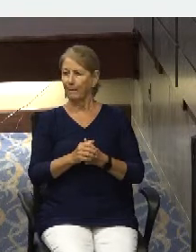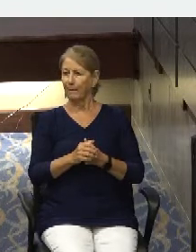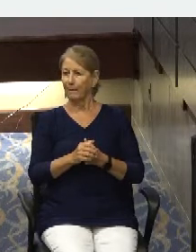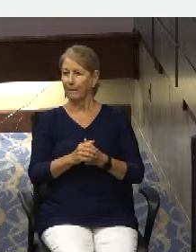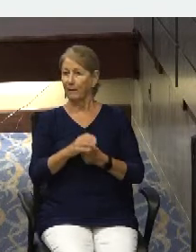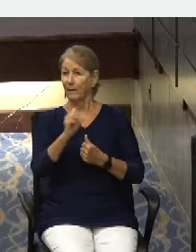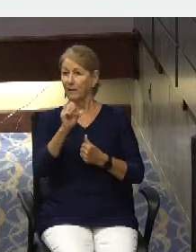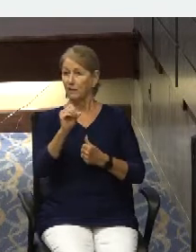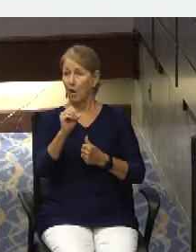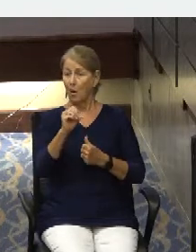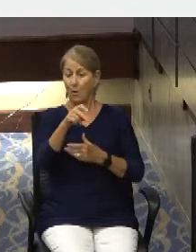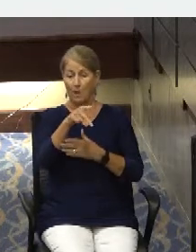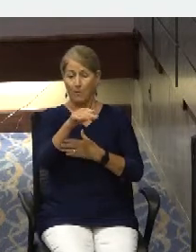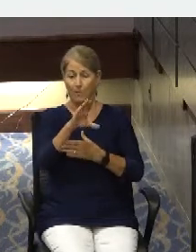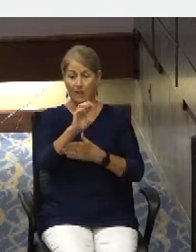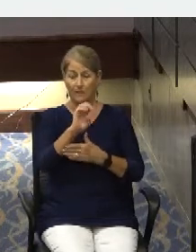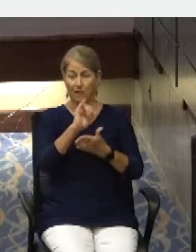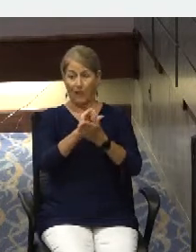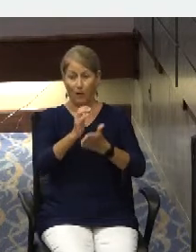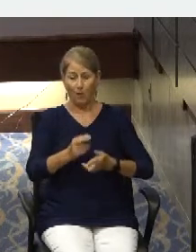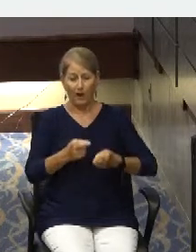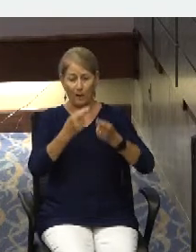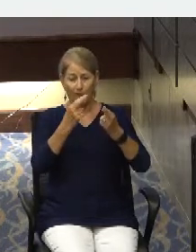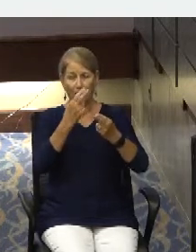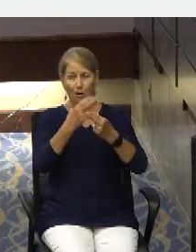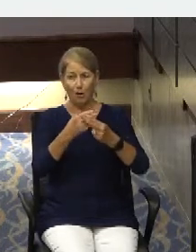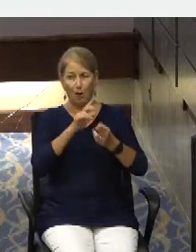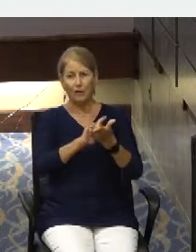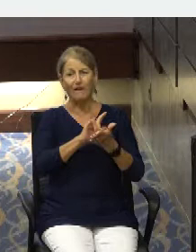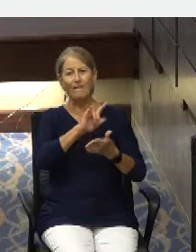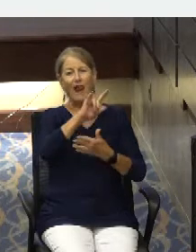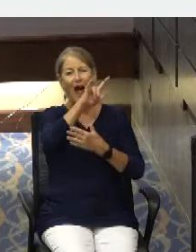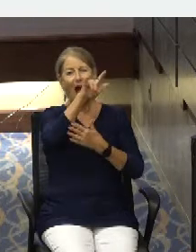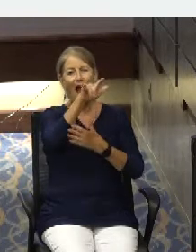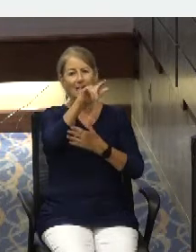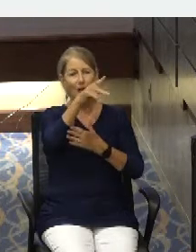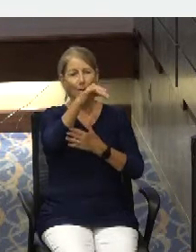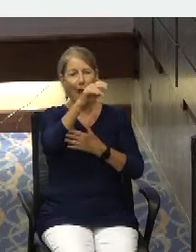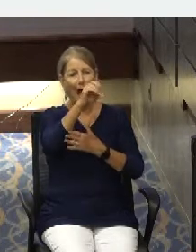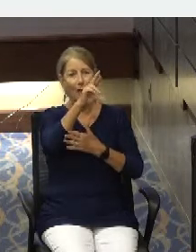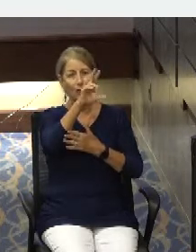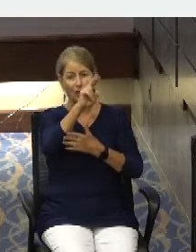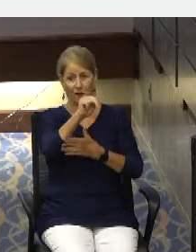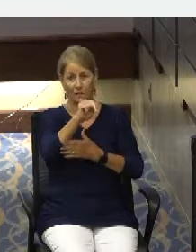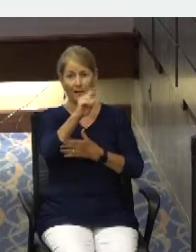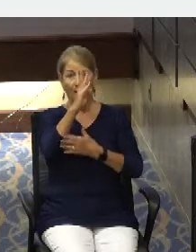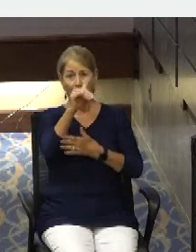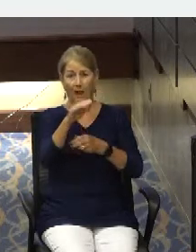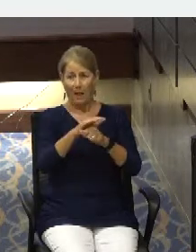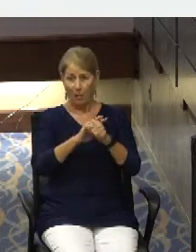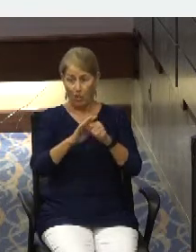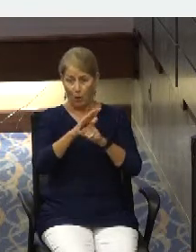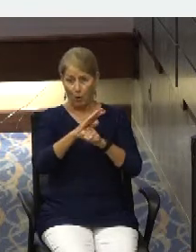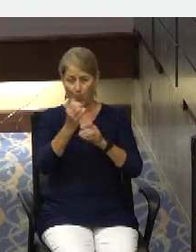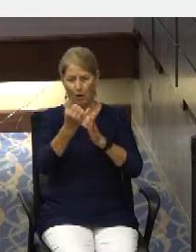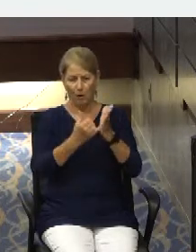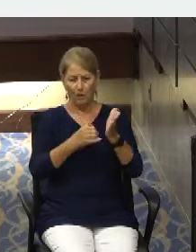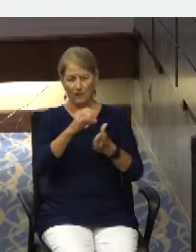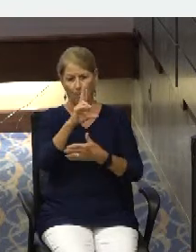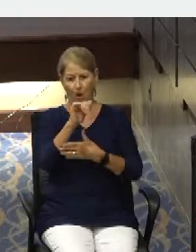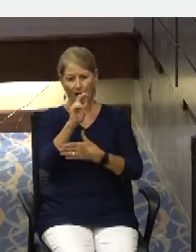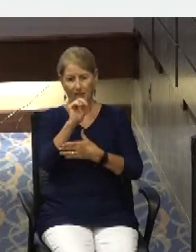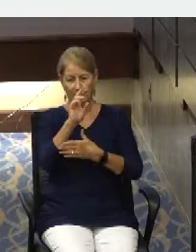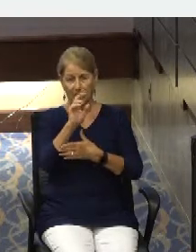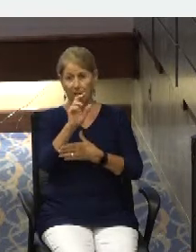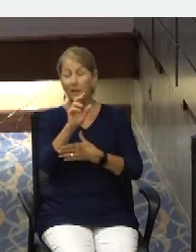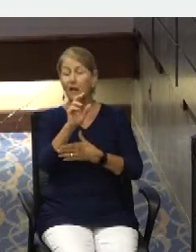So the piece that is being recommended is called Flight Patterns, and it is by a local artist, Bryant Stanton. You can see here